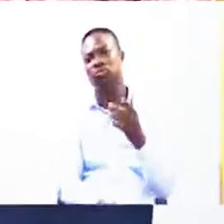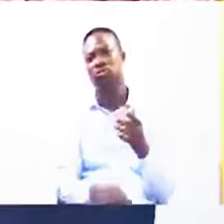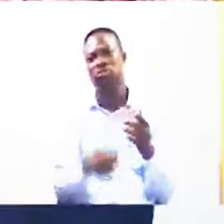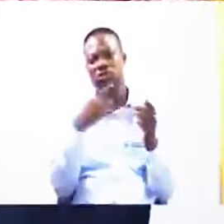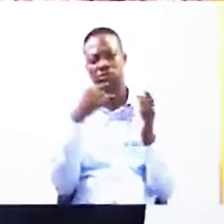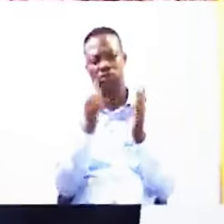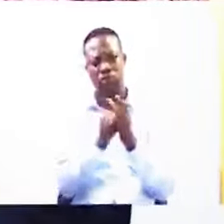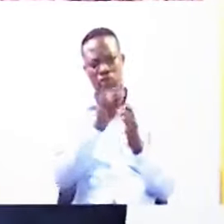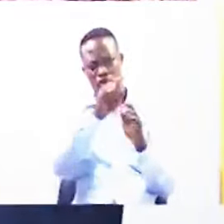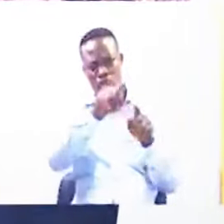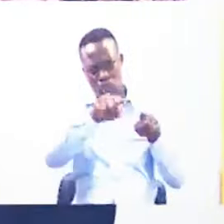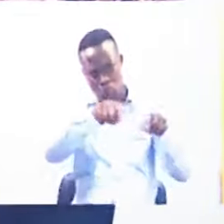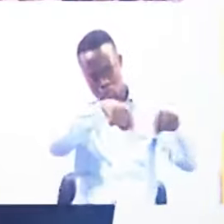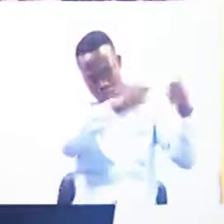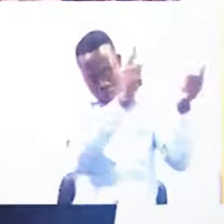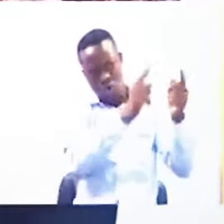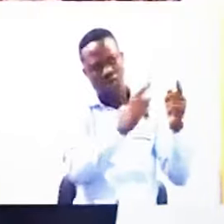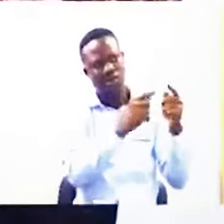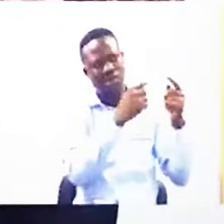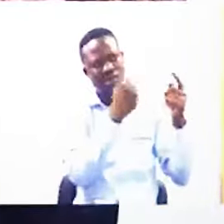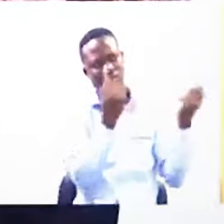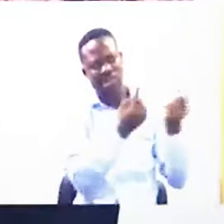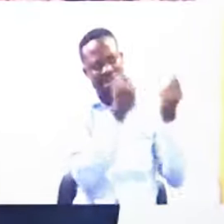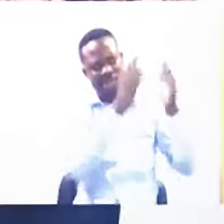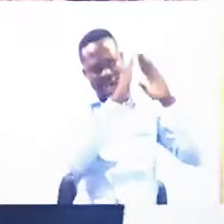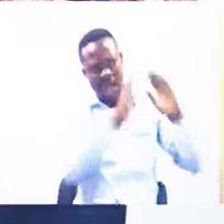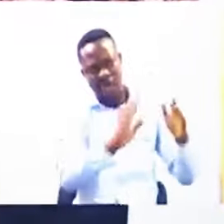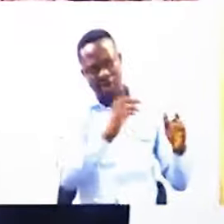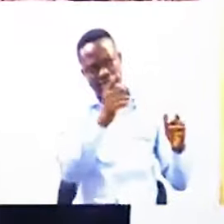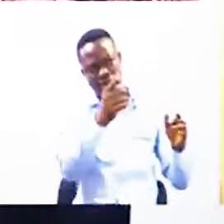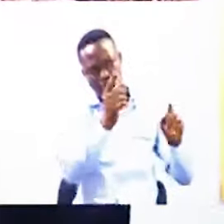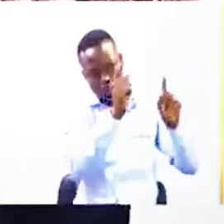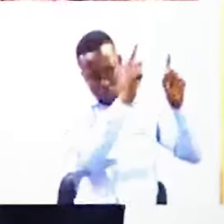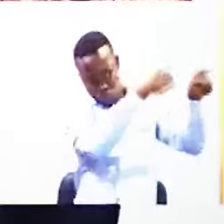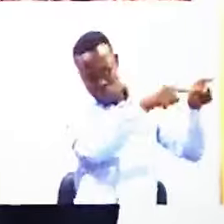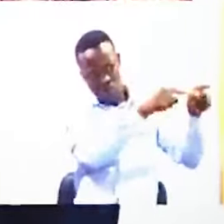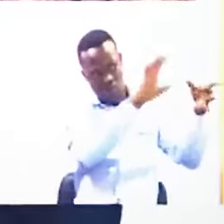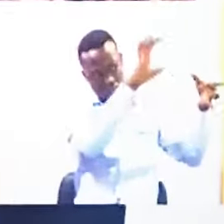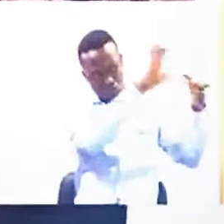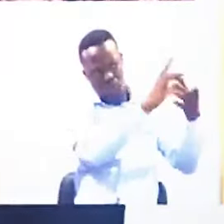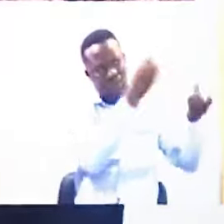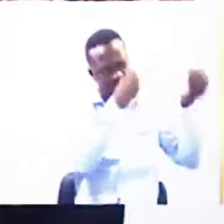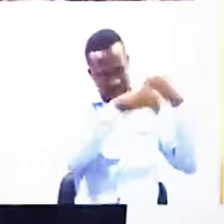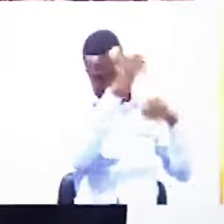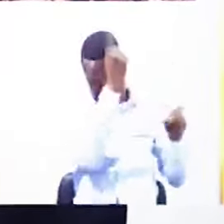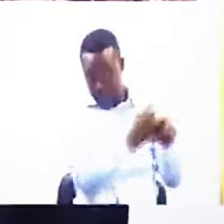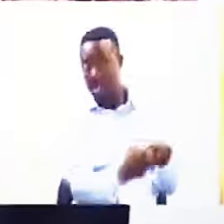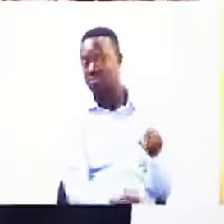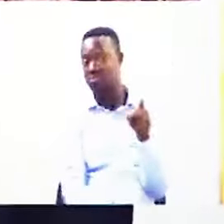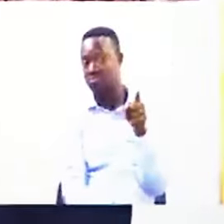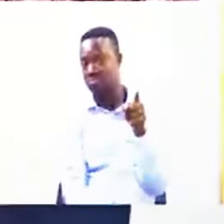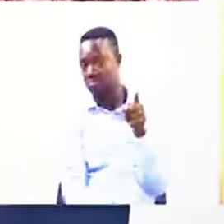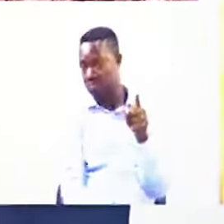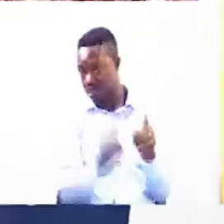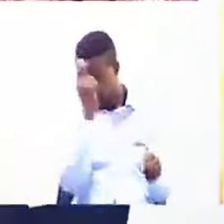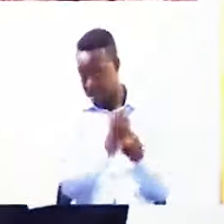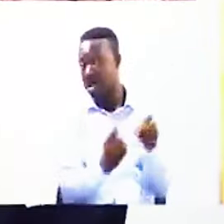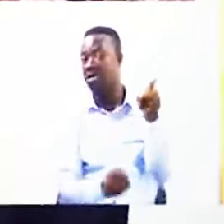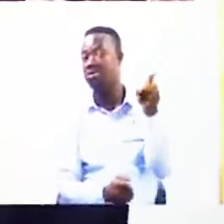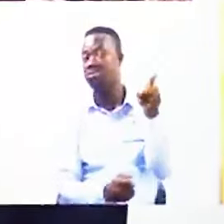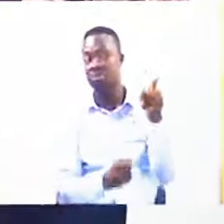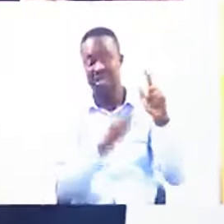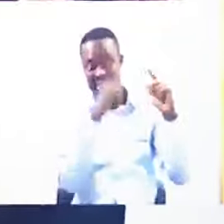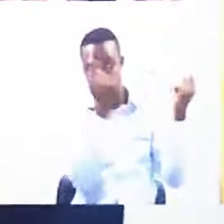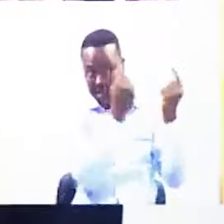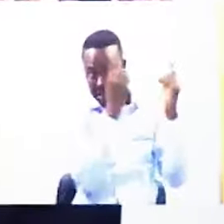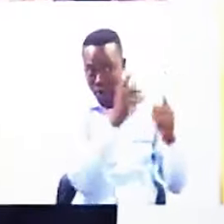into the house of uncircumcised men and ate with them. I didn't see and I walk on nipa wanye